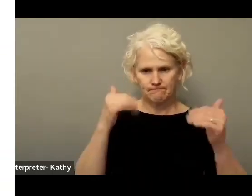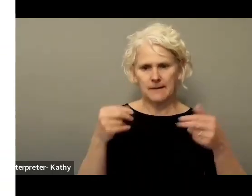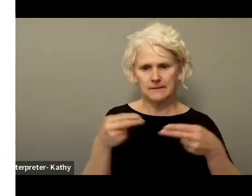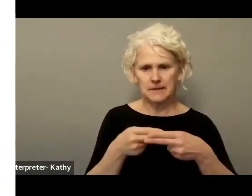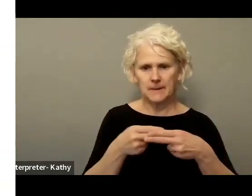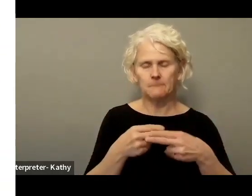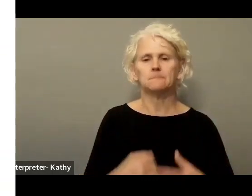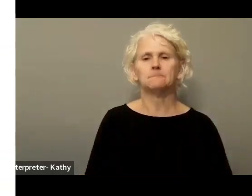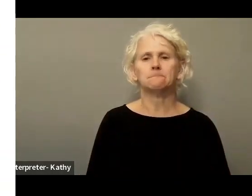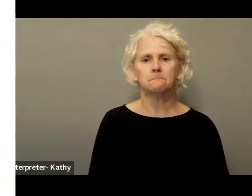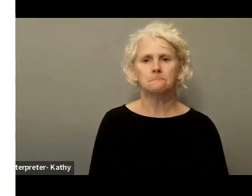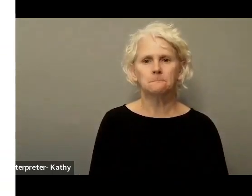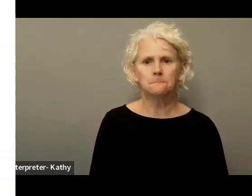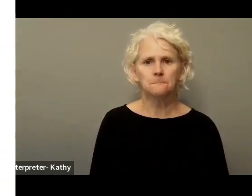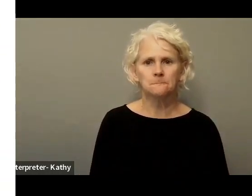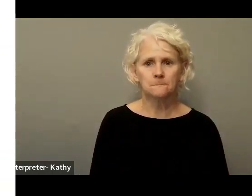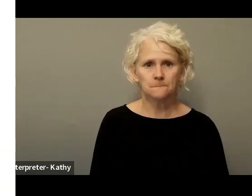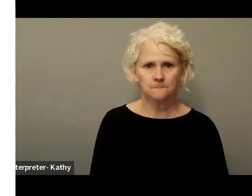next one.